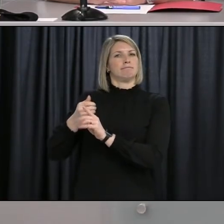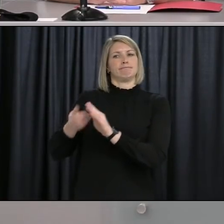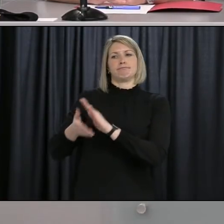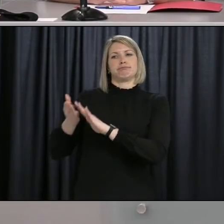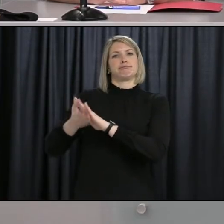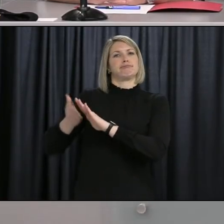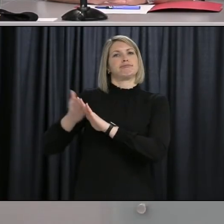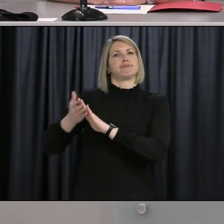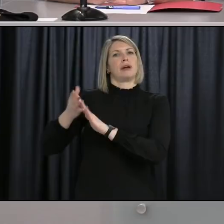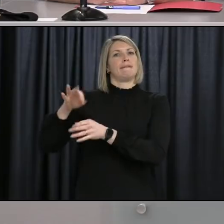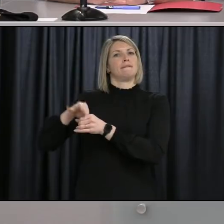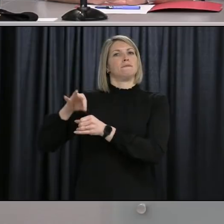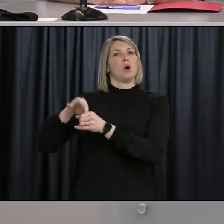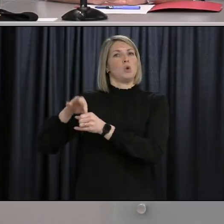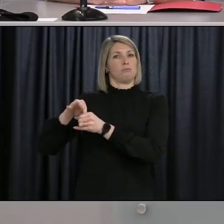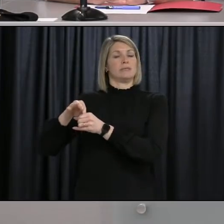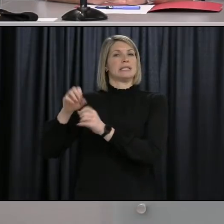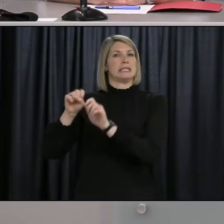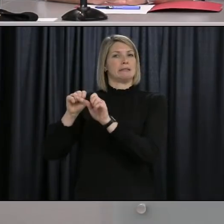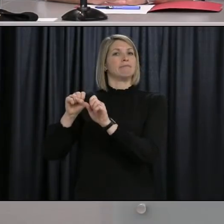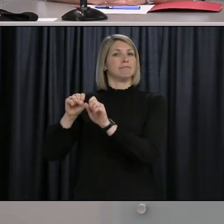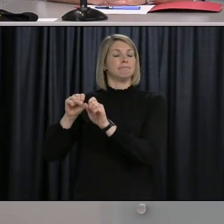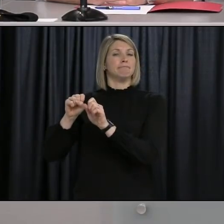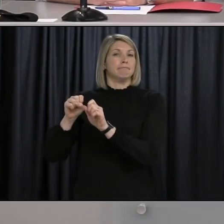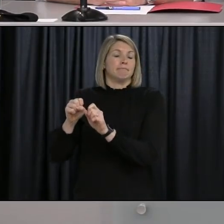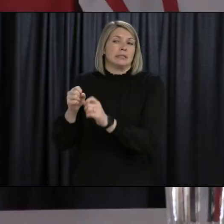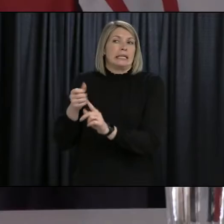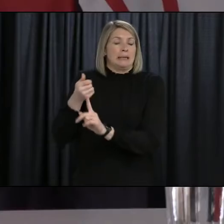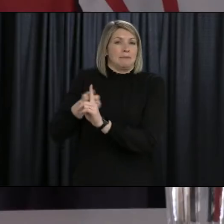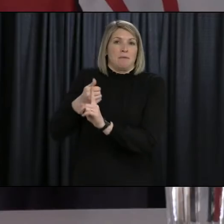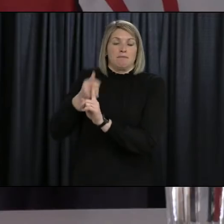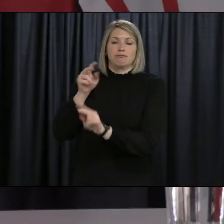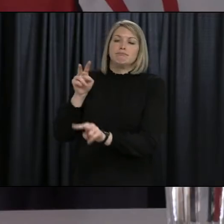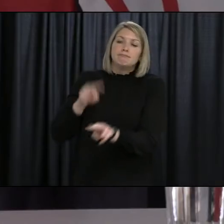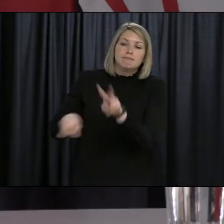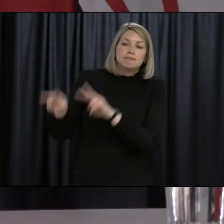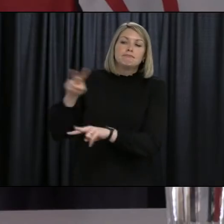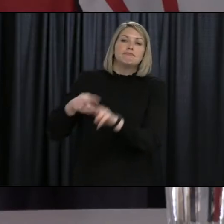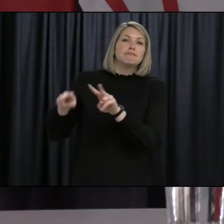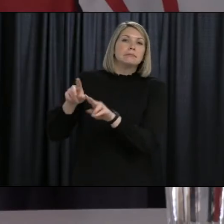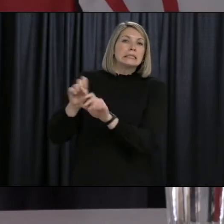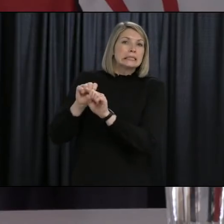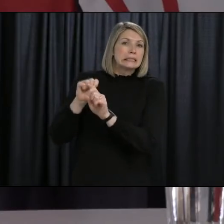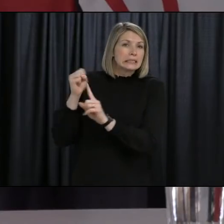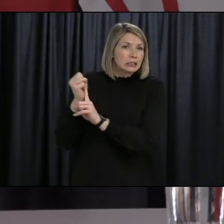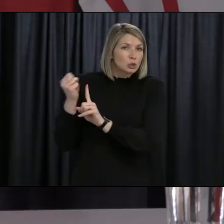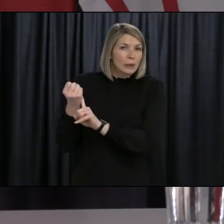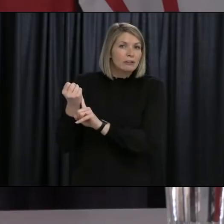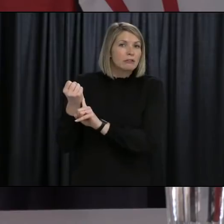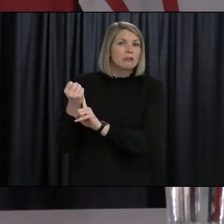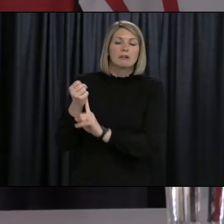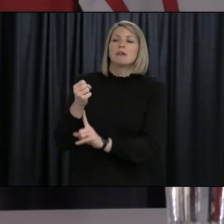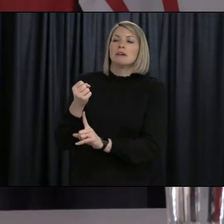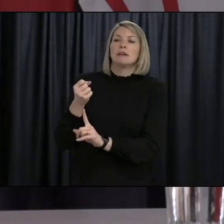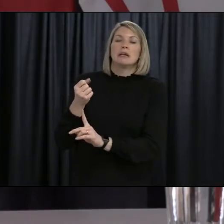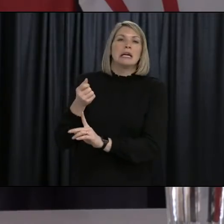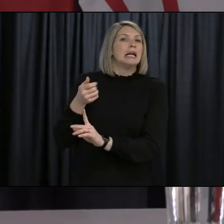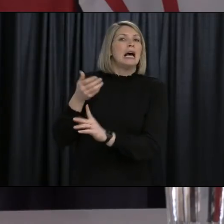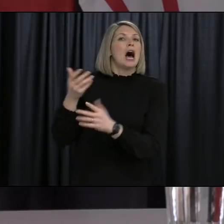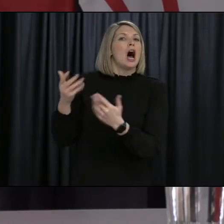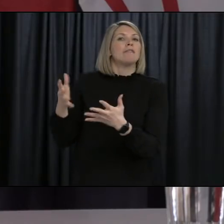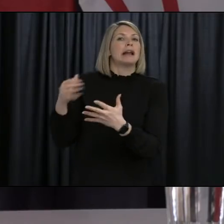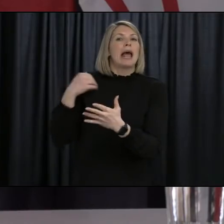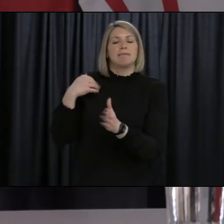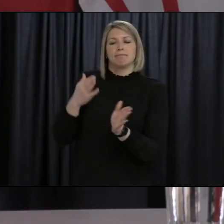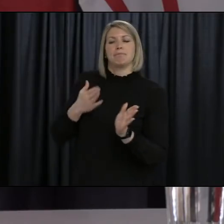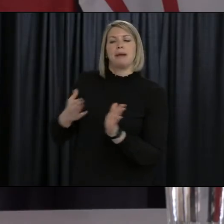I understand, is monitoring the situation and certainly has planned for different